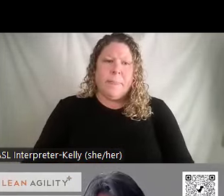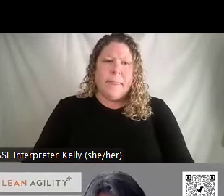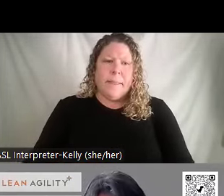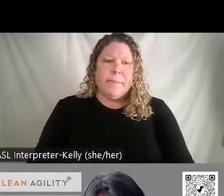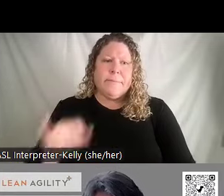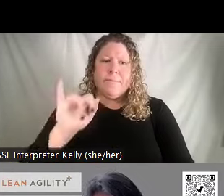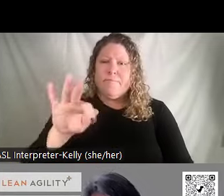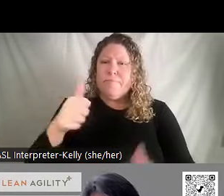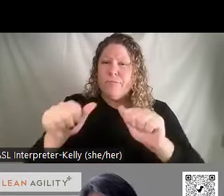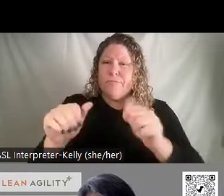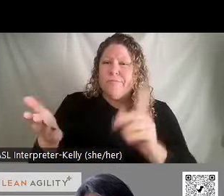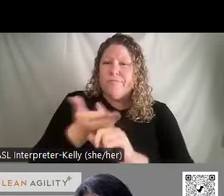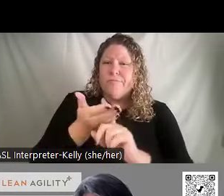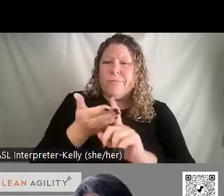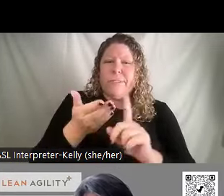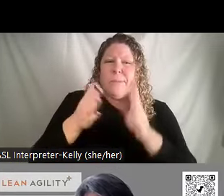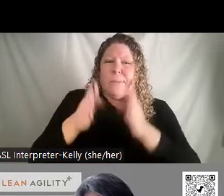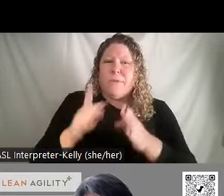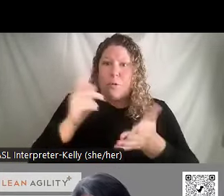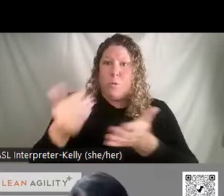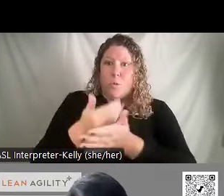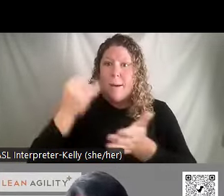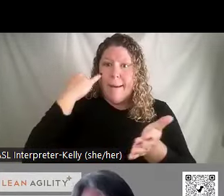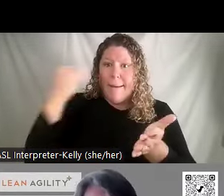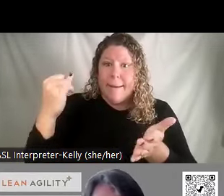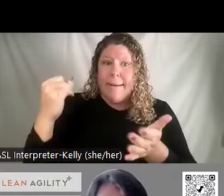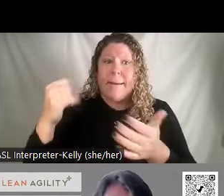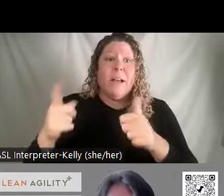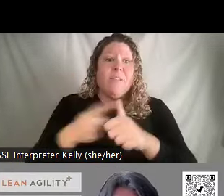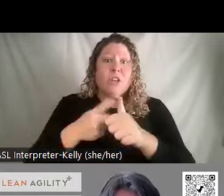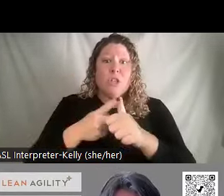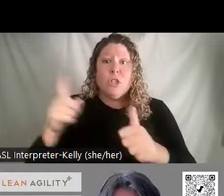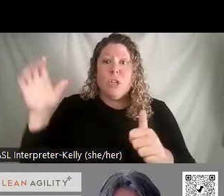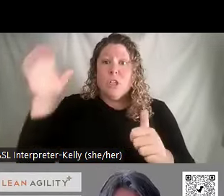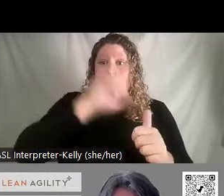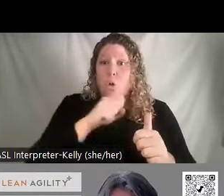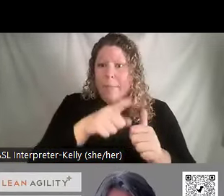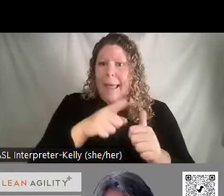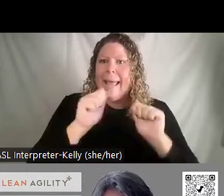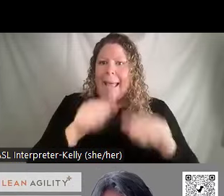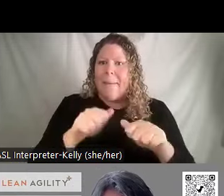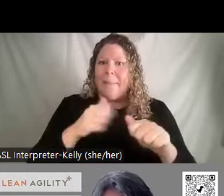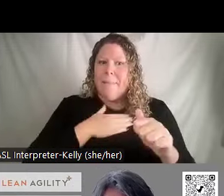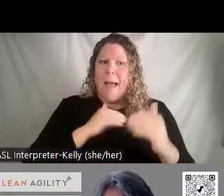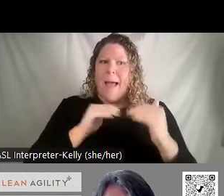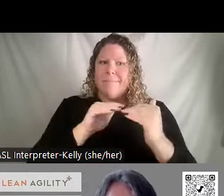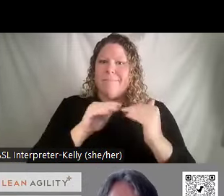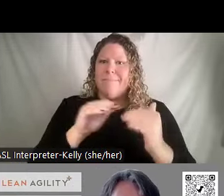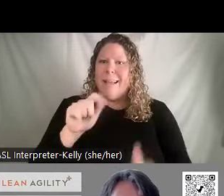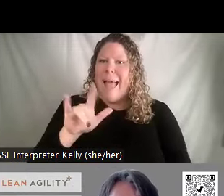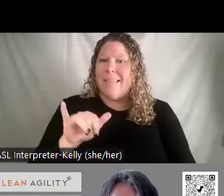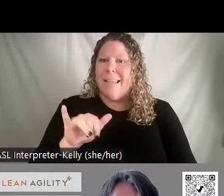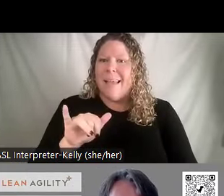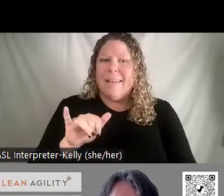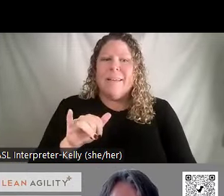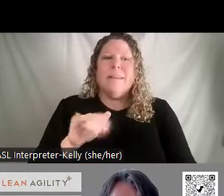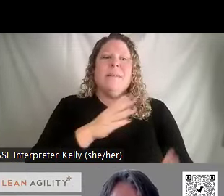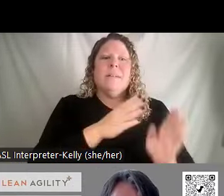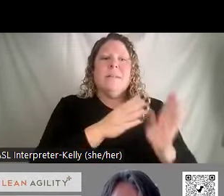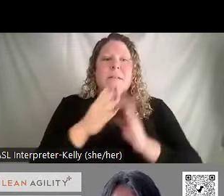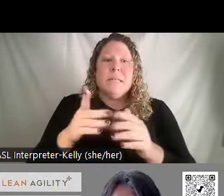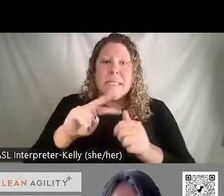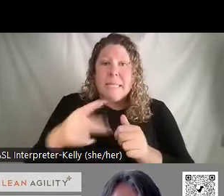a new idea. Number one is assume that person is a potential ally. And then number two, clarify what you